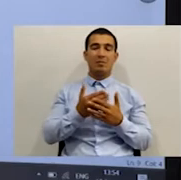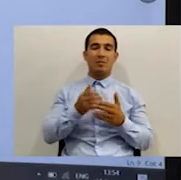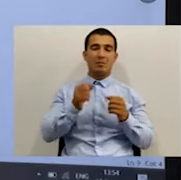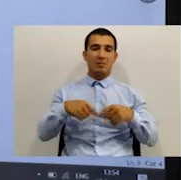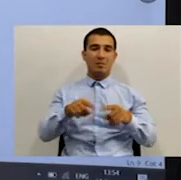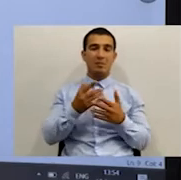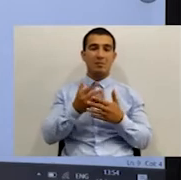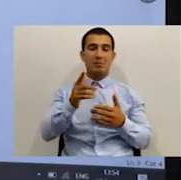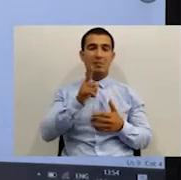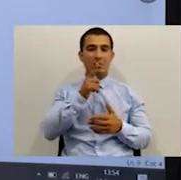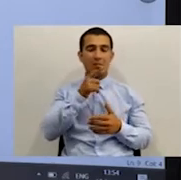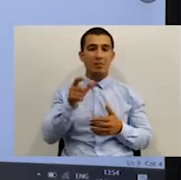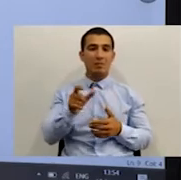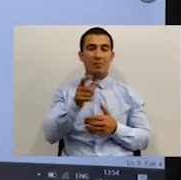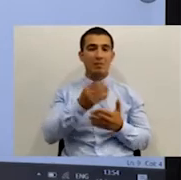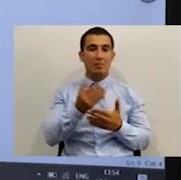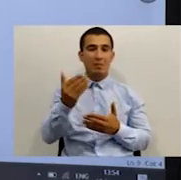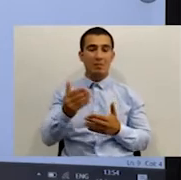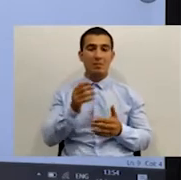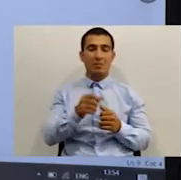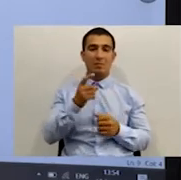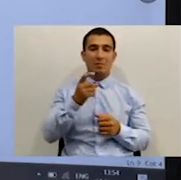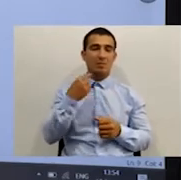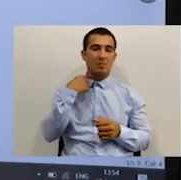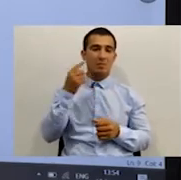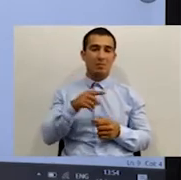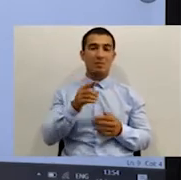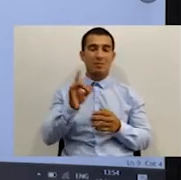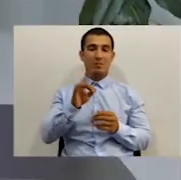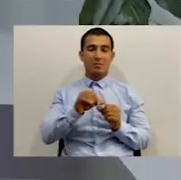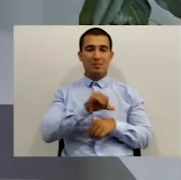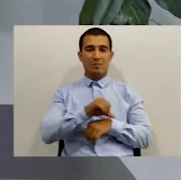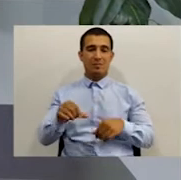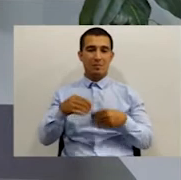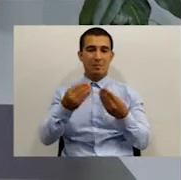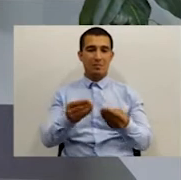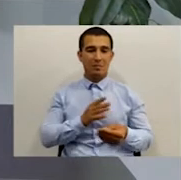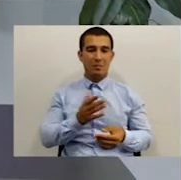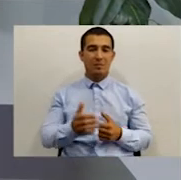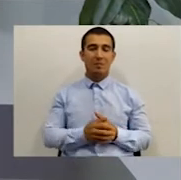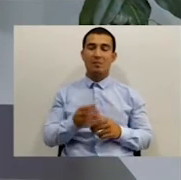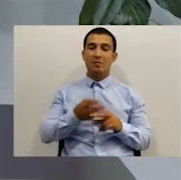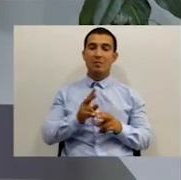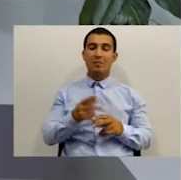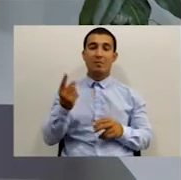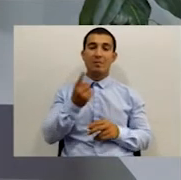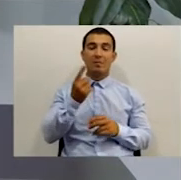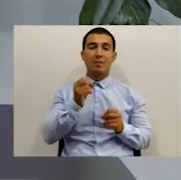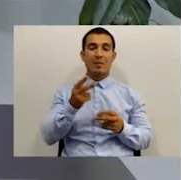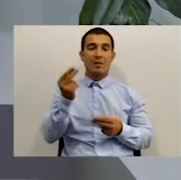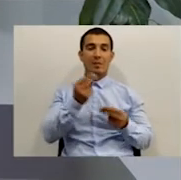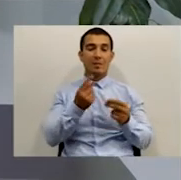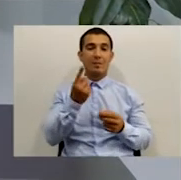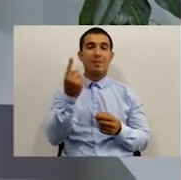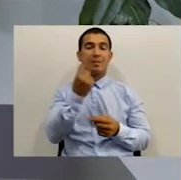tomonga, ya'ni qalamning yo'nalishi tomonga 100 piksel chizib berdi. Hozir demak biz